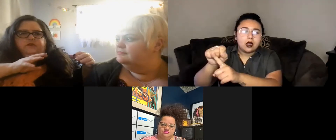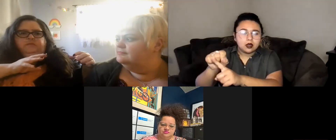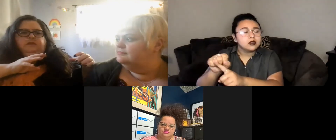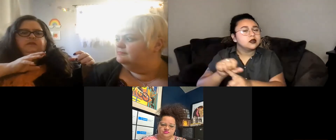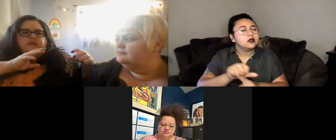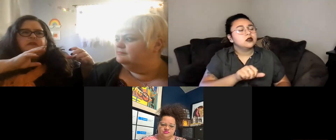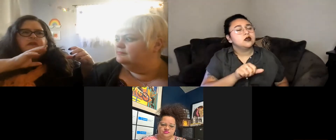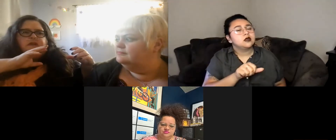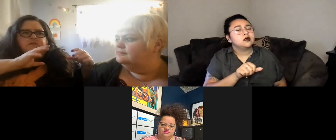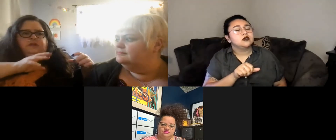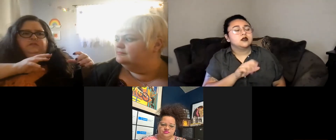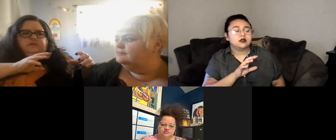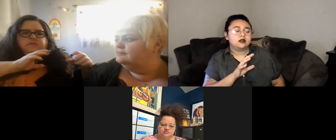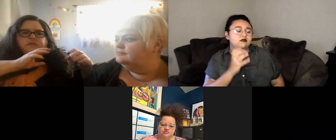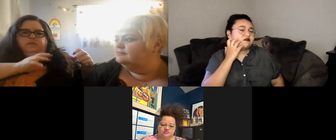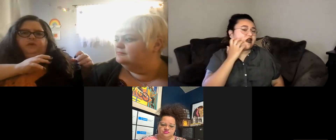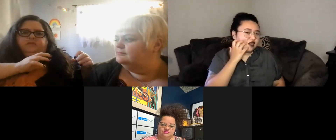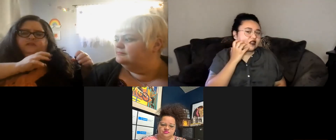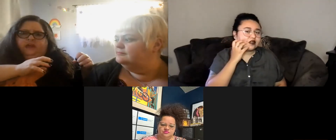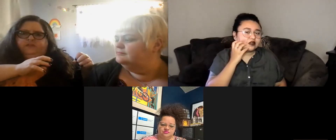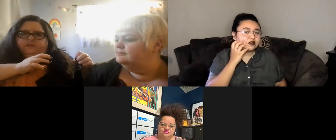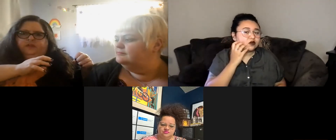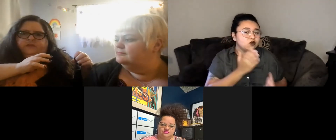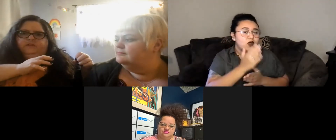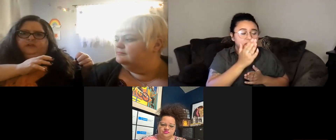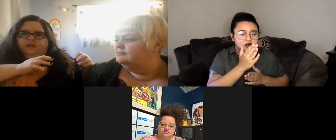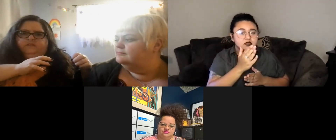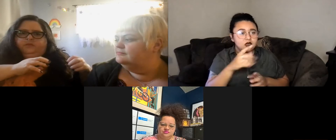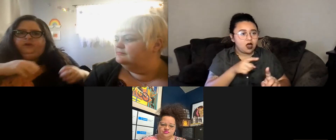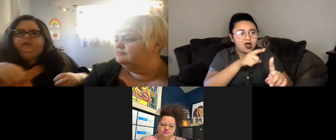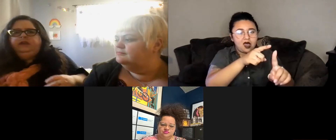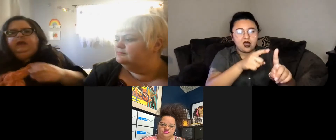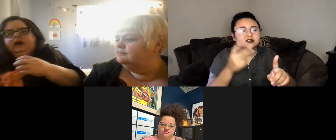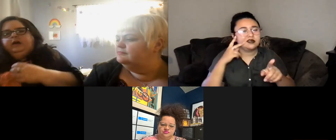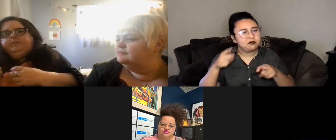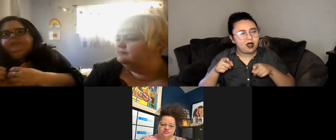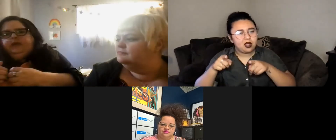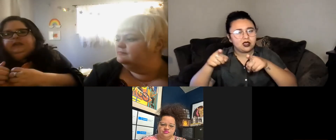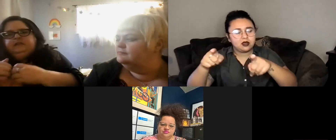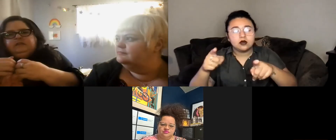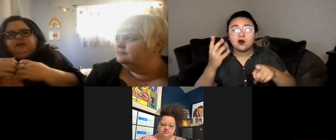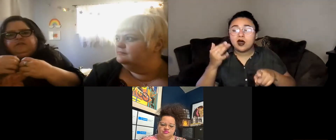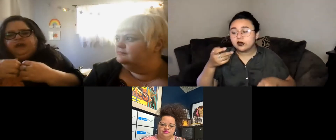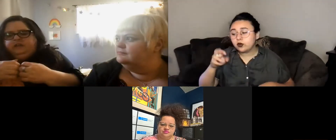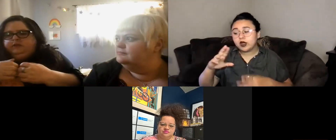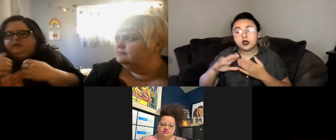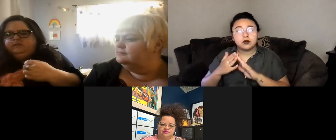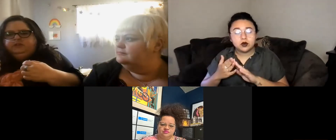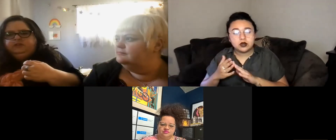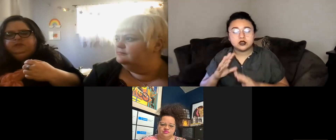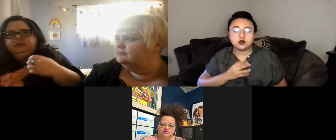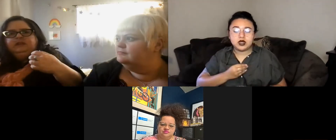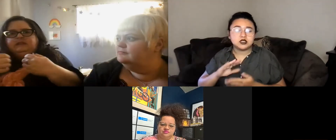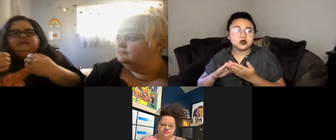queer community and trans community really worked together in a lot of ways and got a lot of support. And I think that fat community and